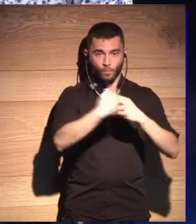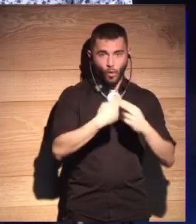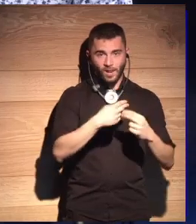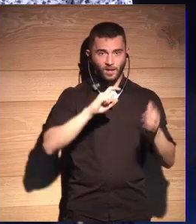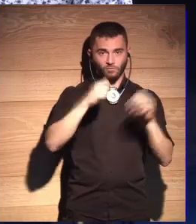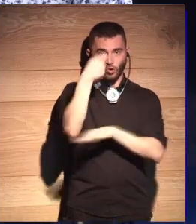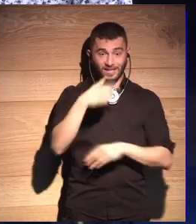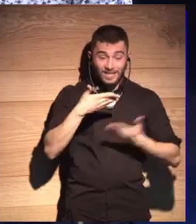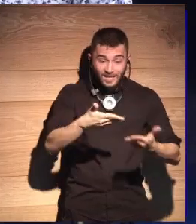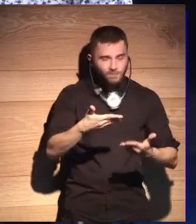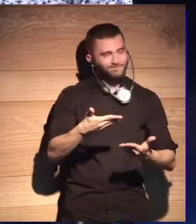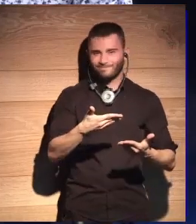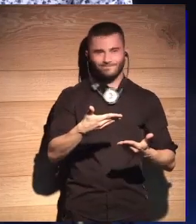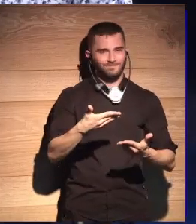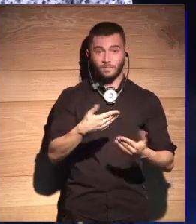now